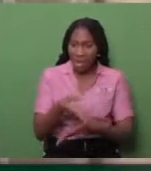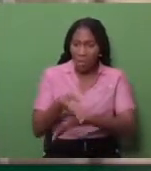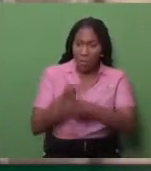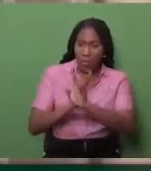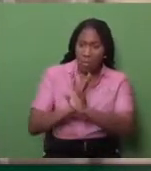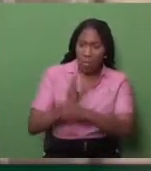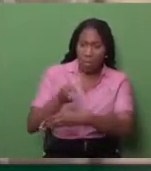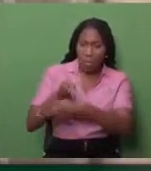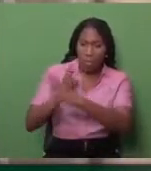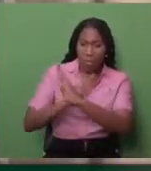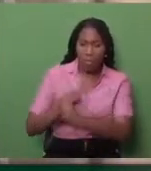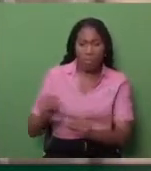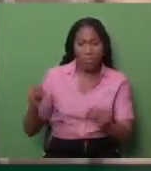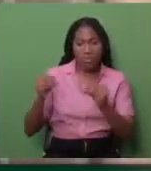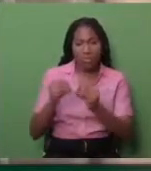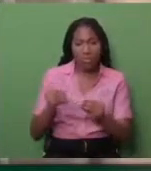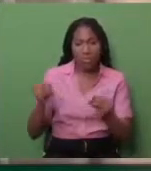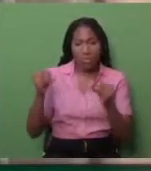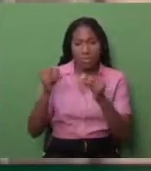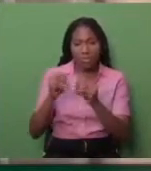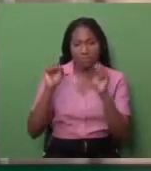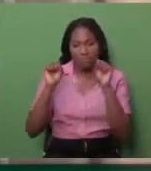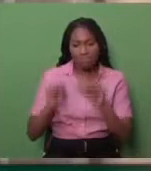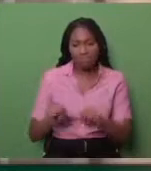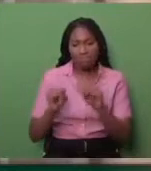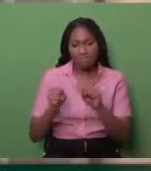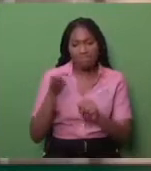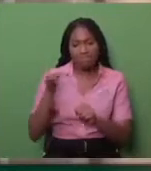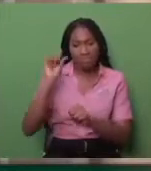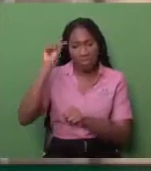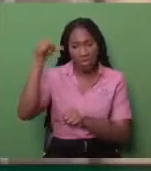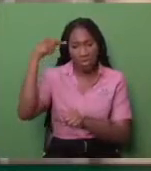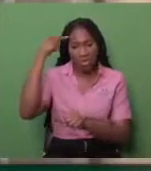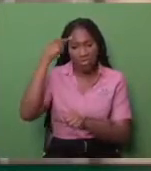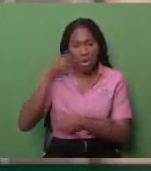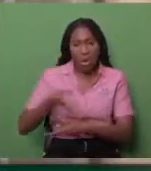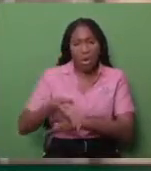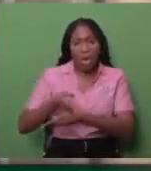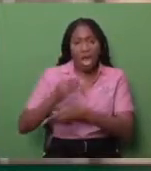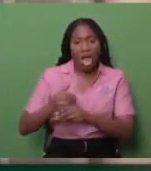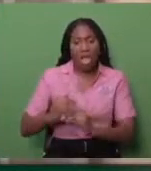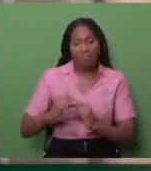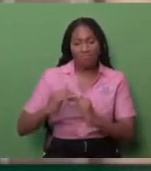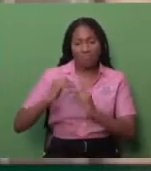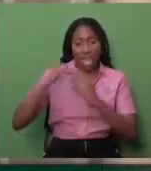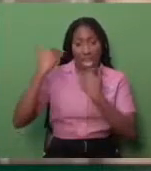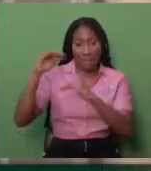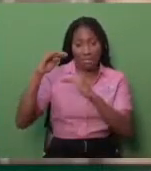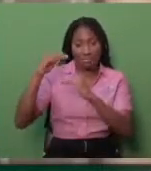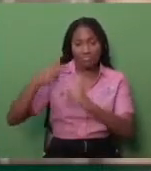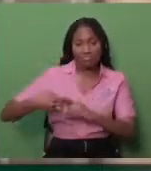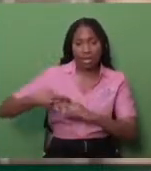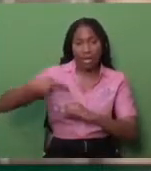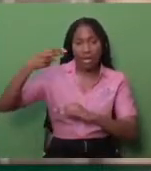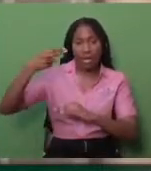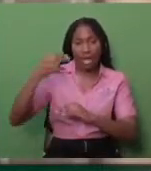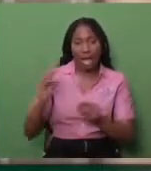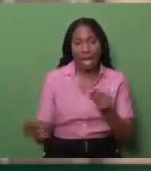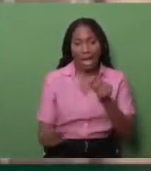Indeed, this government increased the borrowing limit under the Development Loans Act by $10 billion